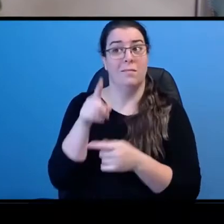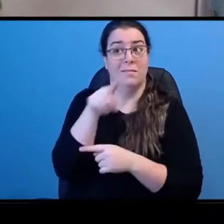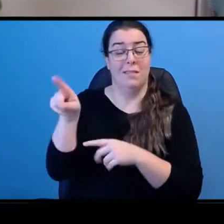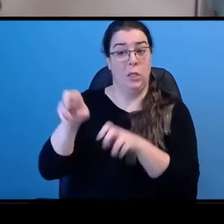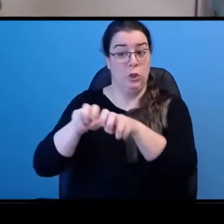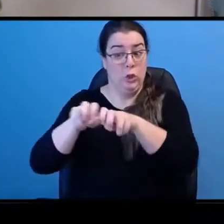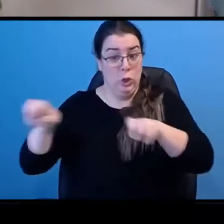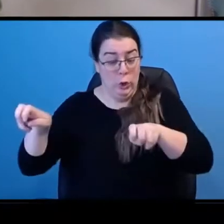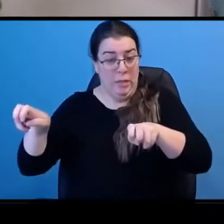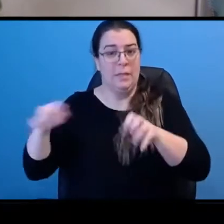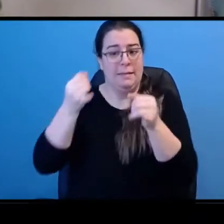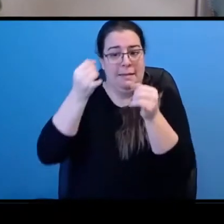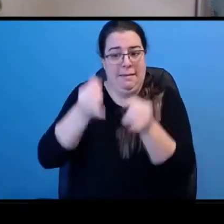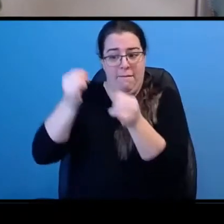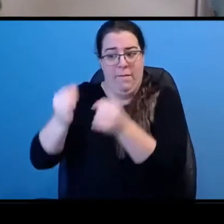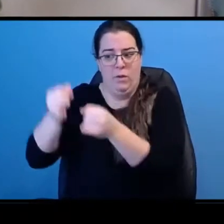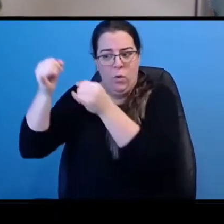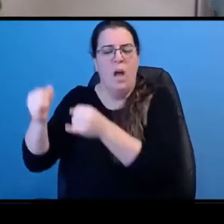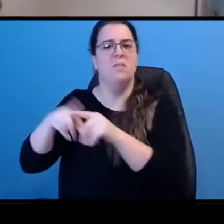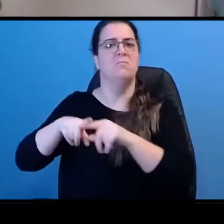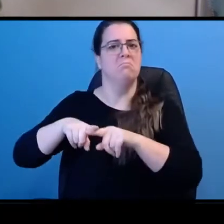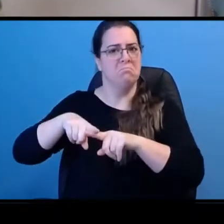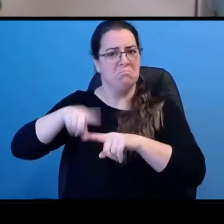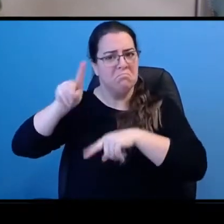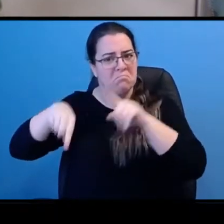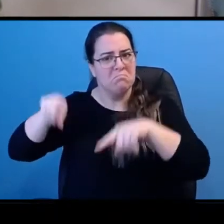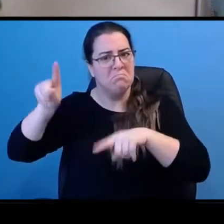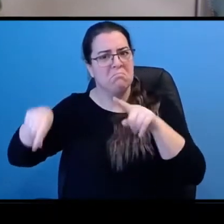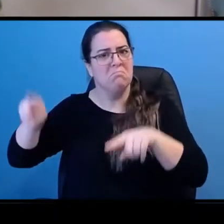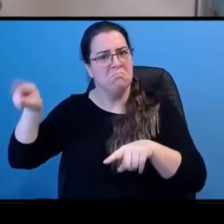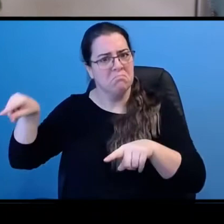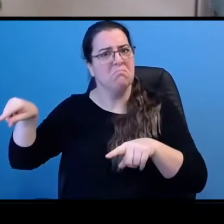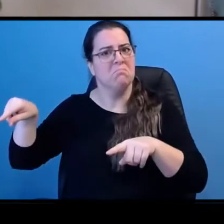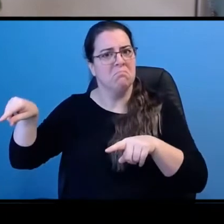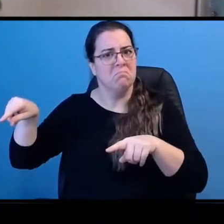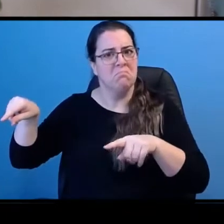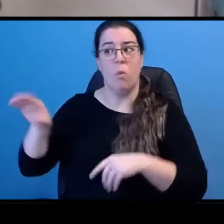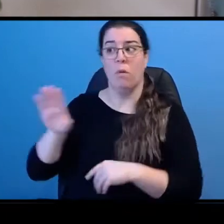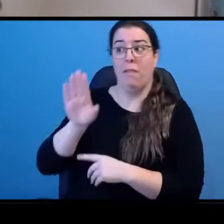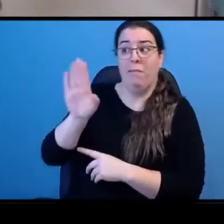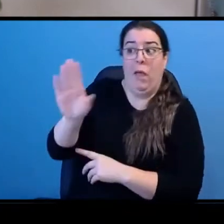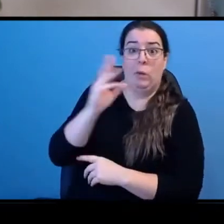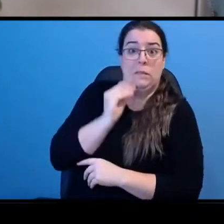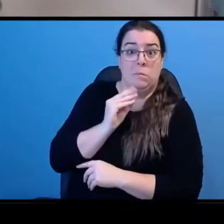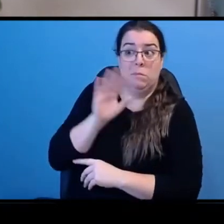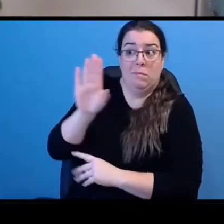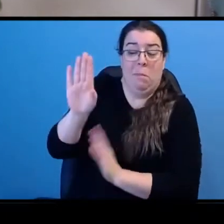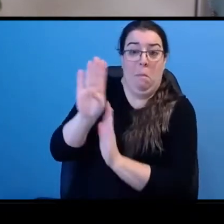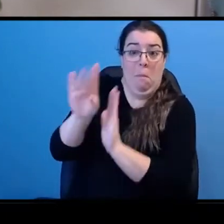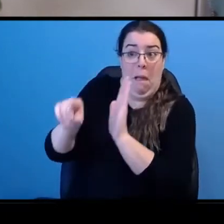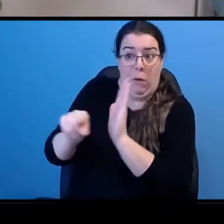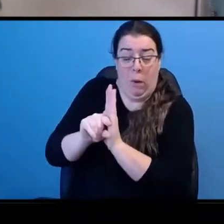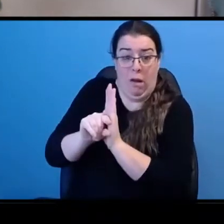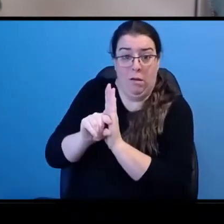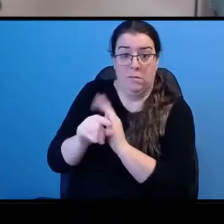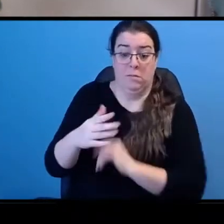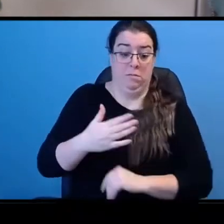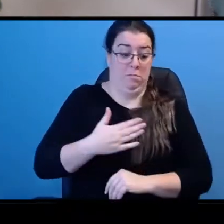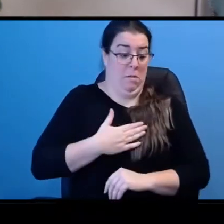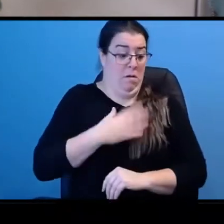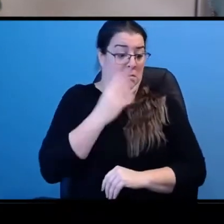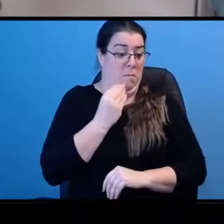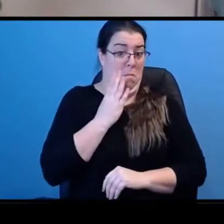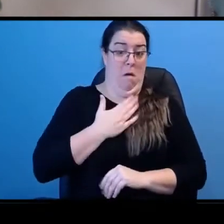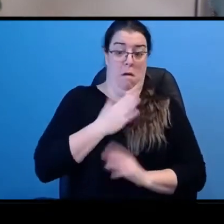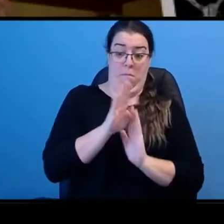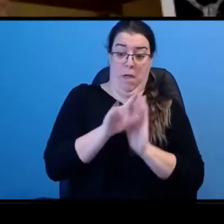a different group of people may have. And that's true. You can't control their tastes. You can't control them. Everybody